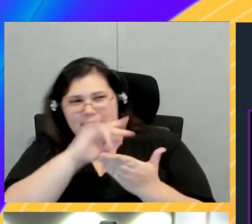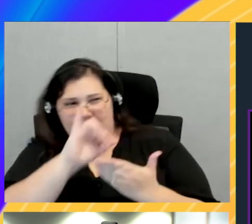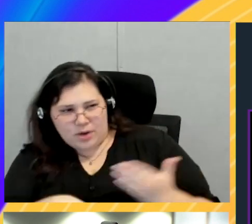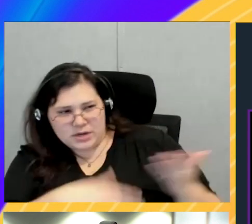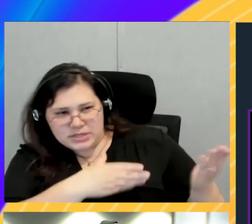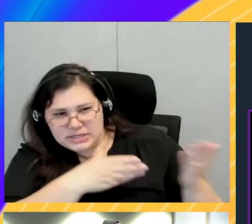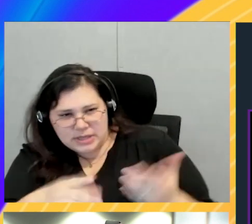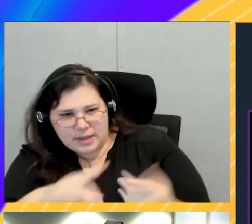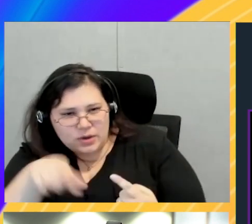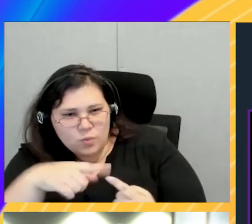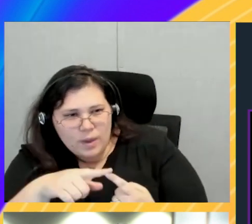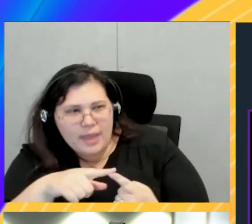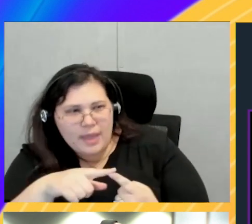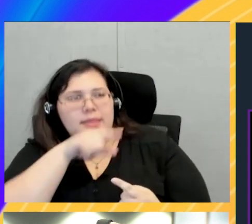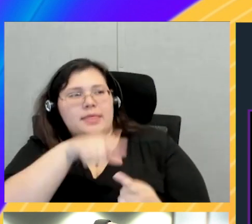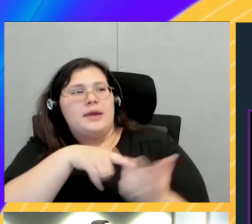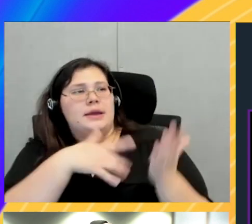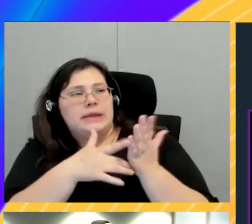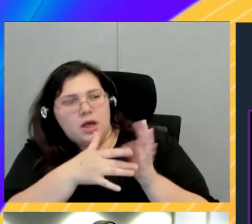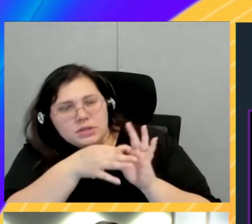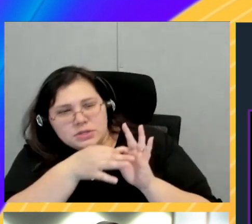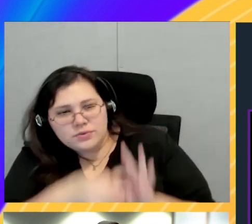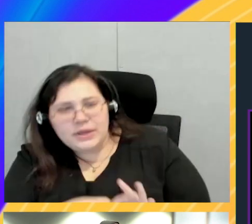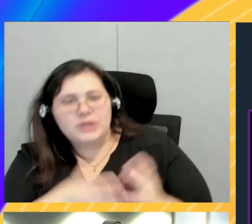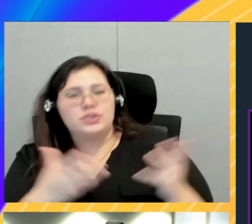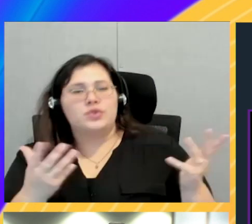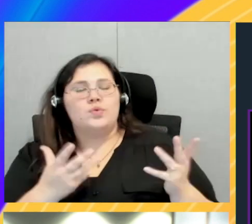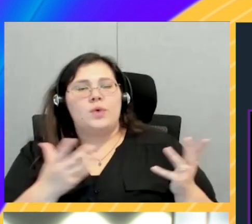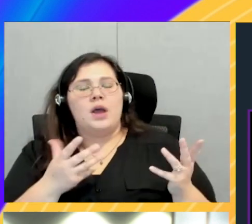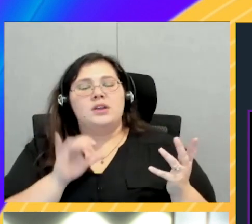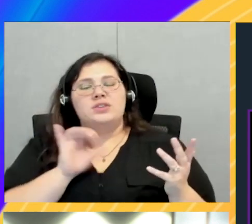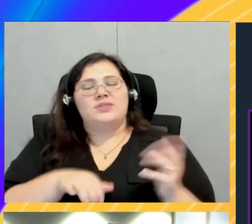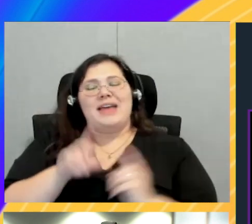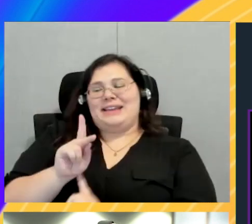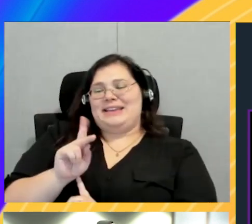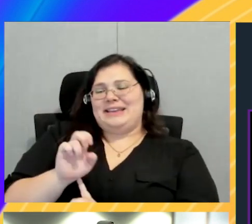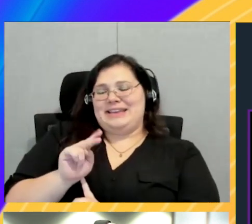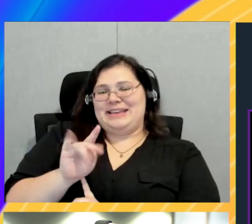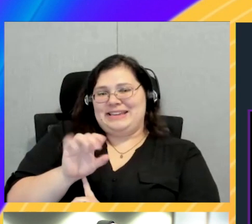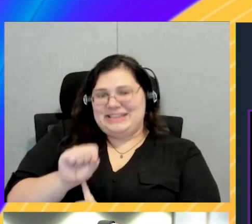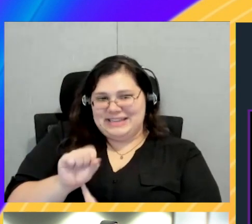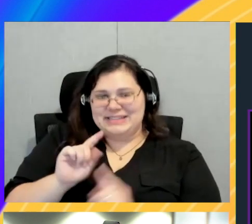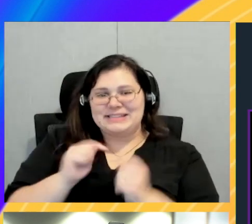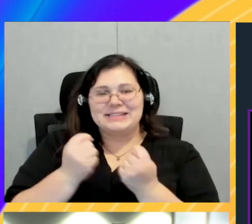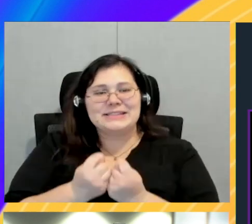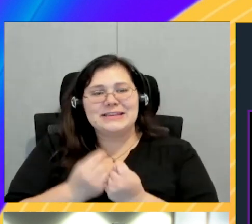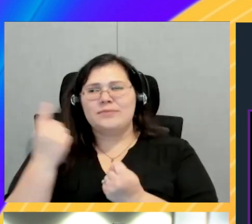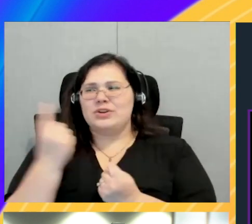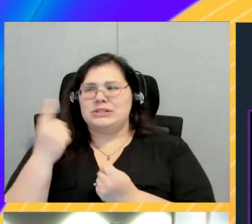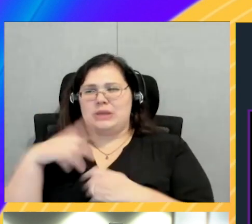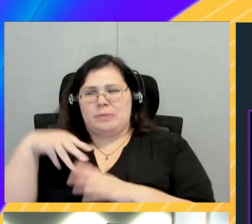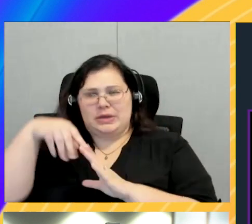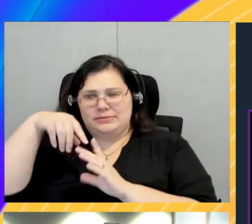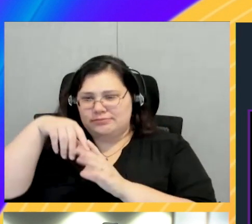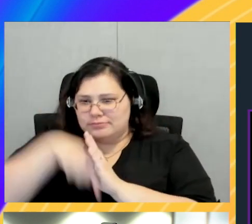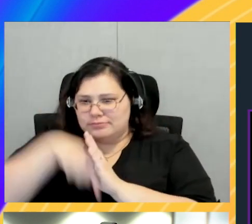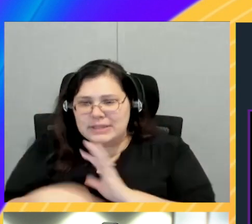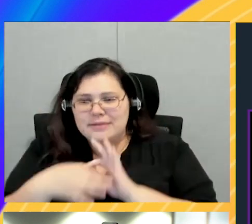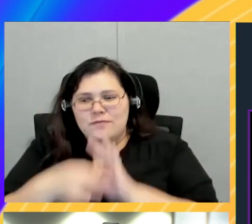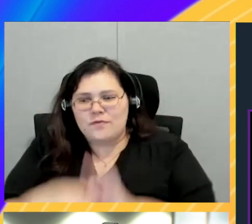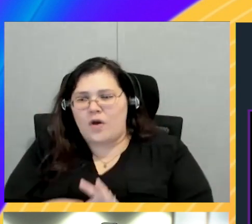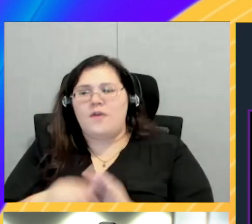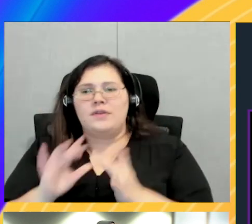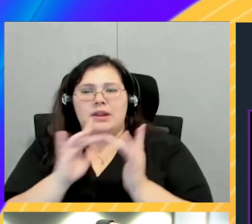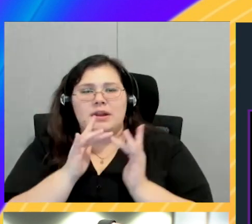that we can have that Kinesis team, or maybe somebody deep in network, come in and engage with the right people in your organization to have